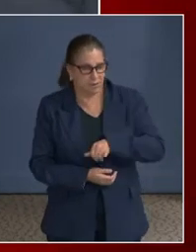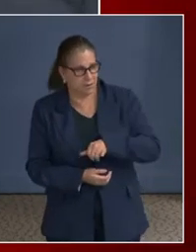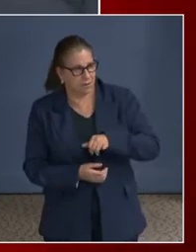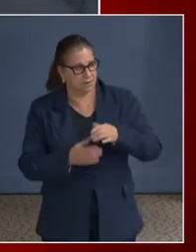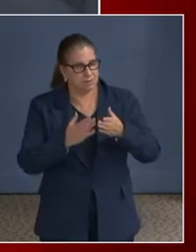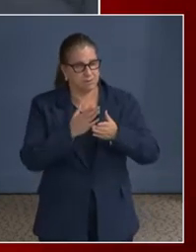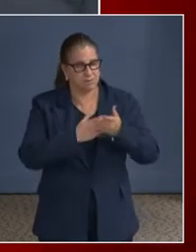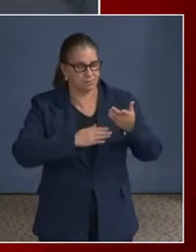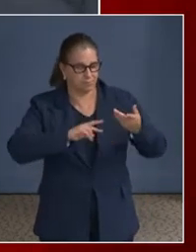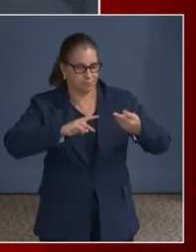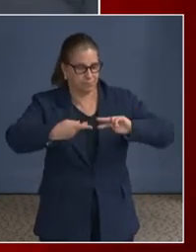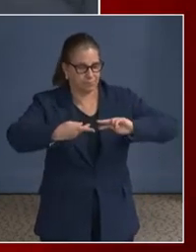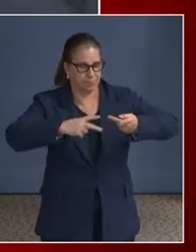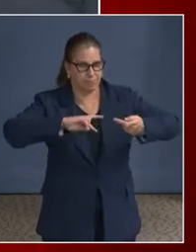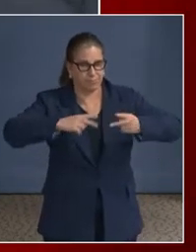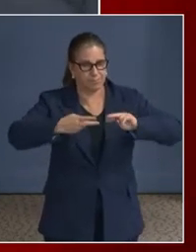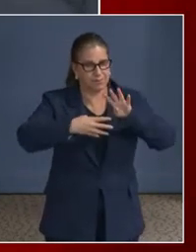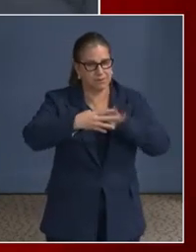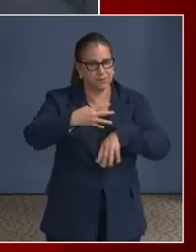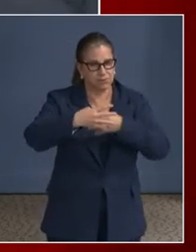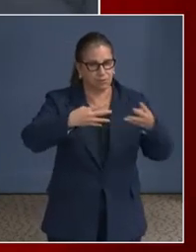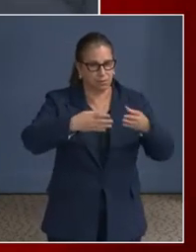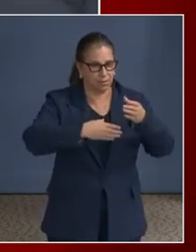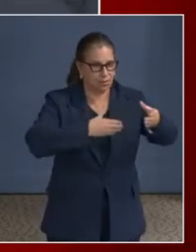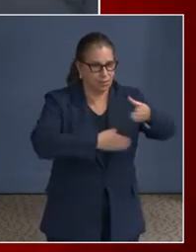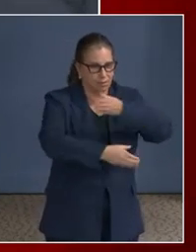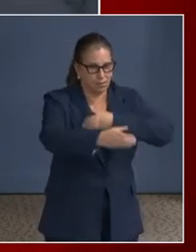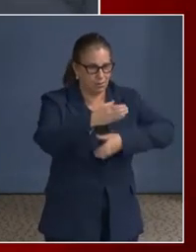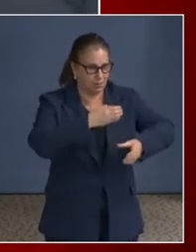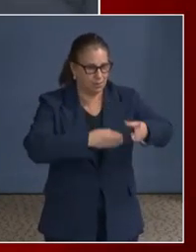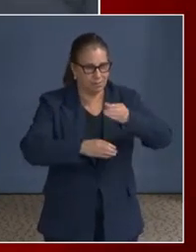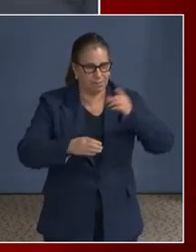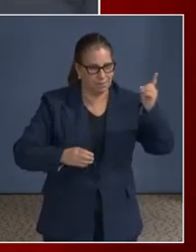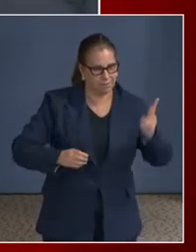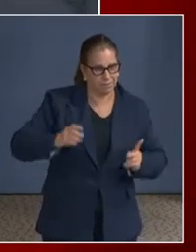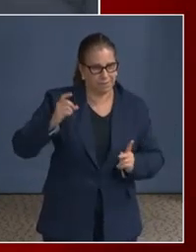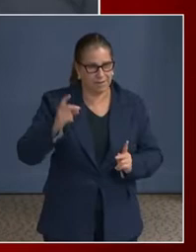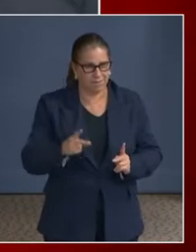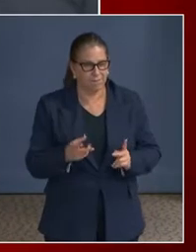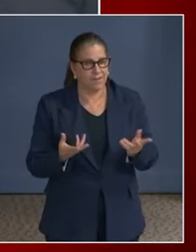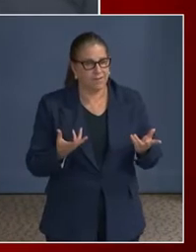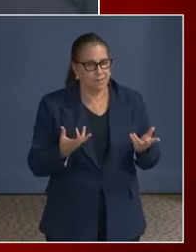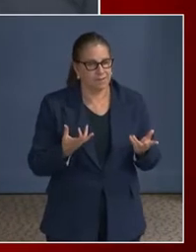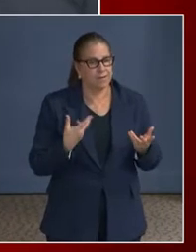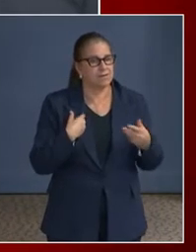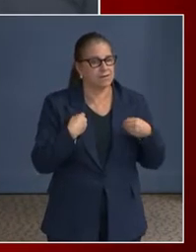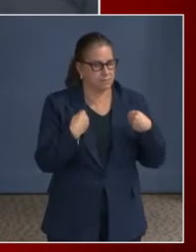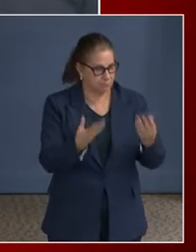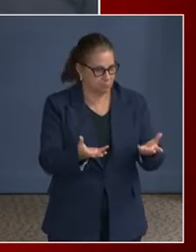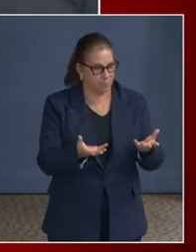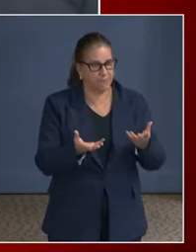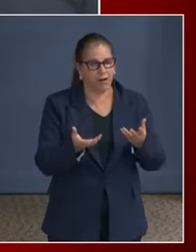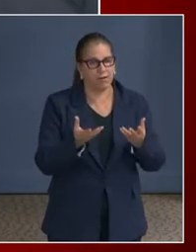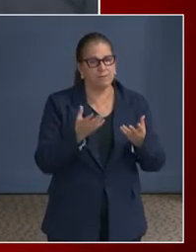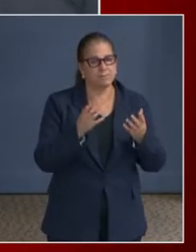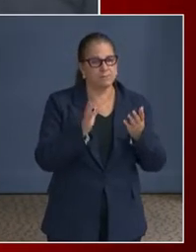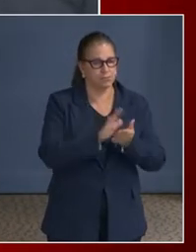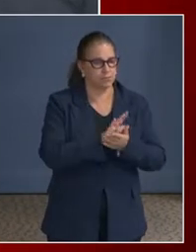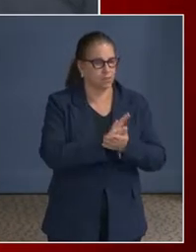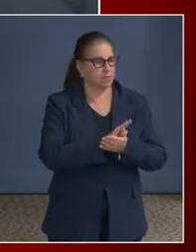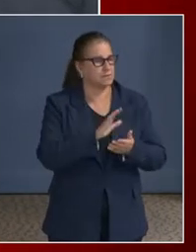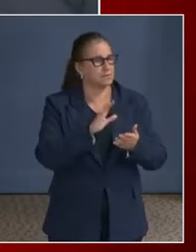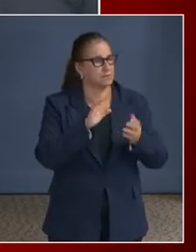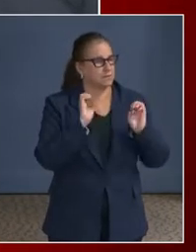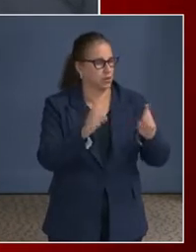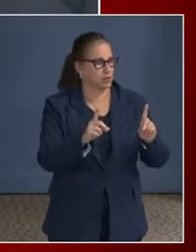their jobs and to serve the residents of the District of Columbia. And we are working very